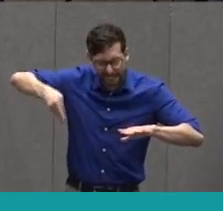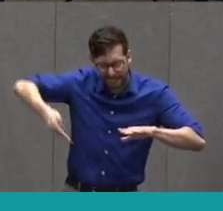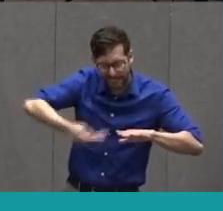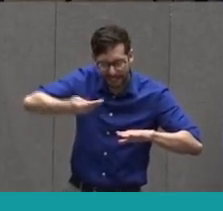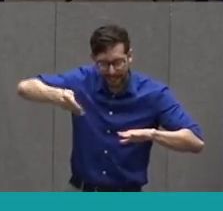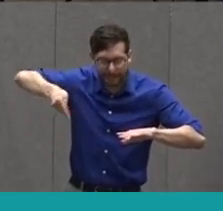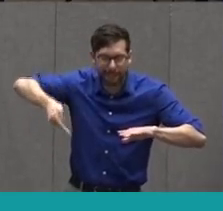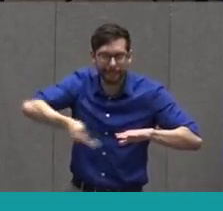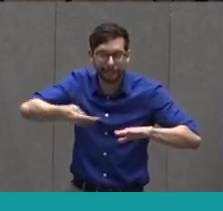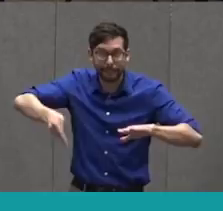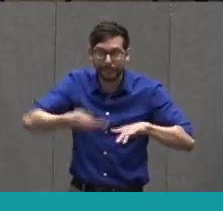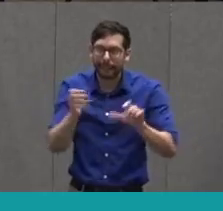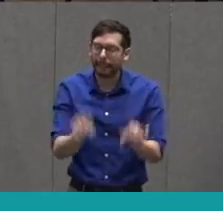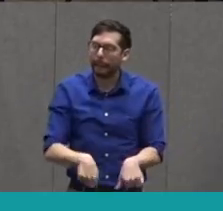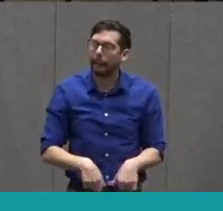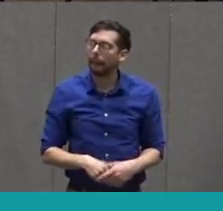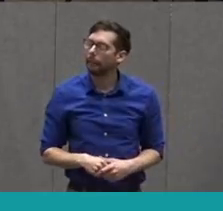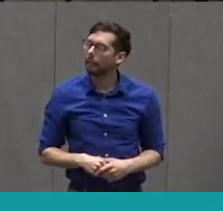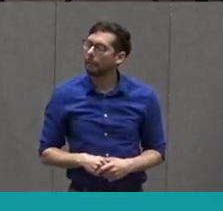What else can we do with this?